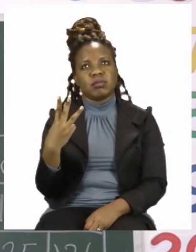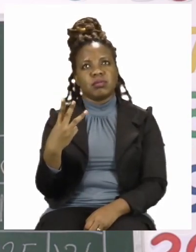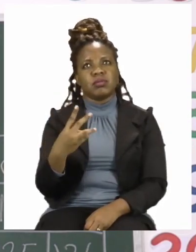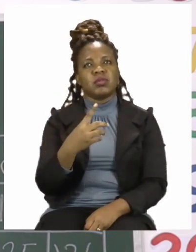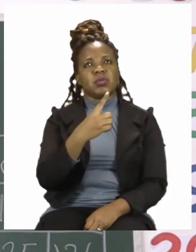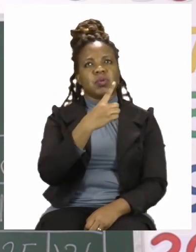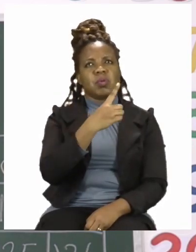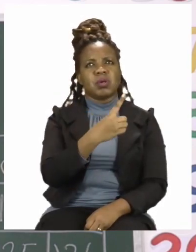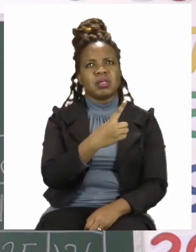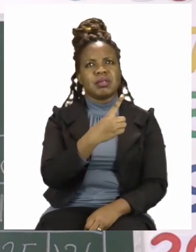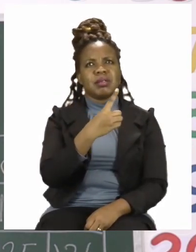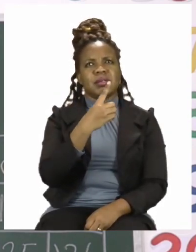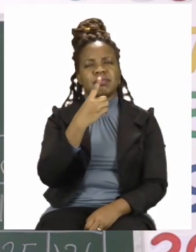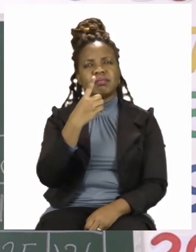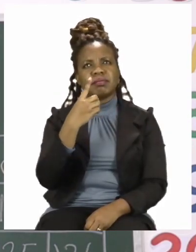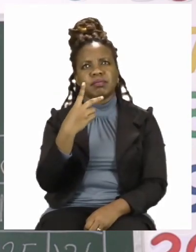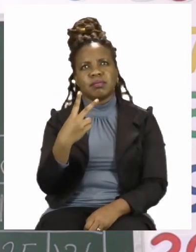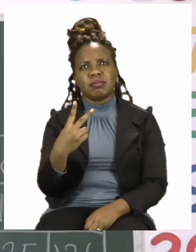123,